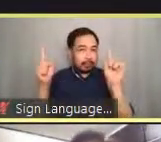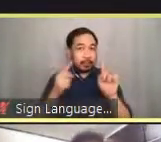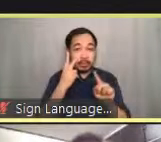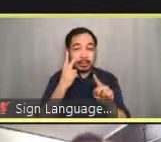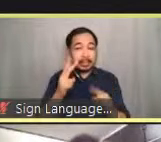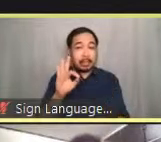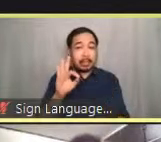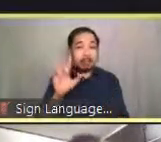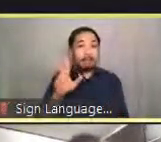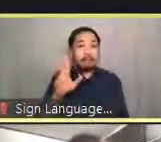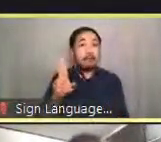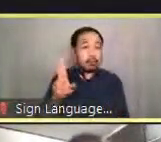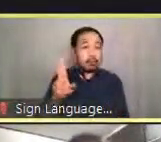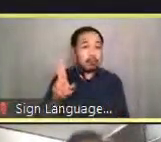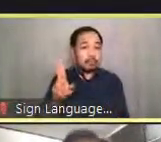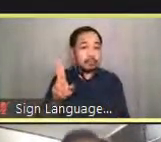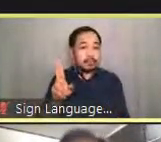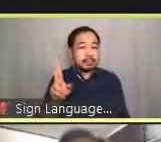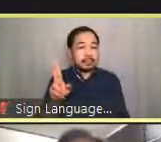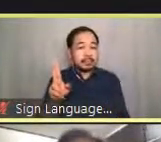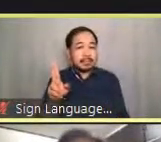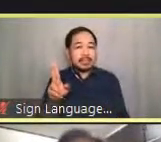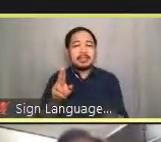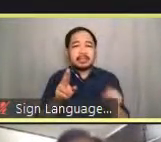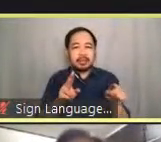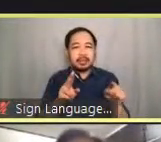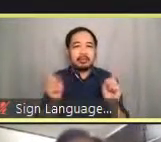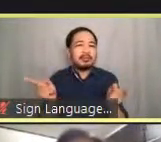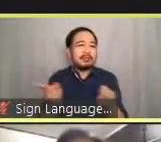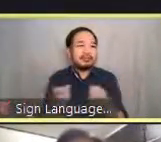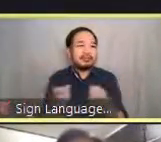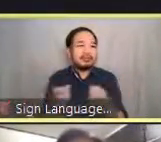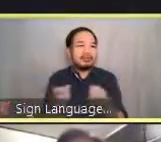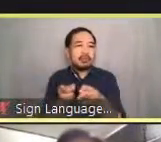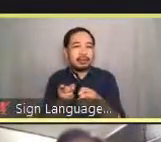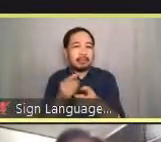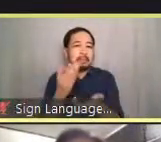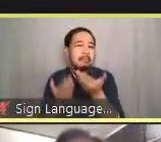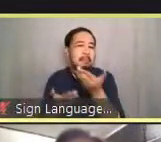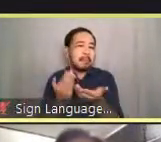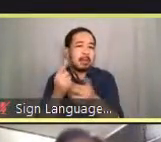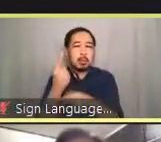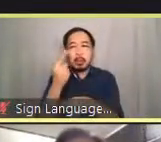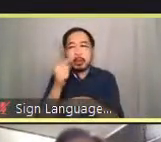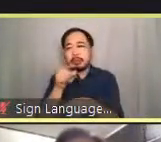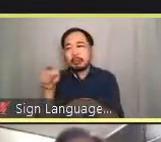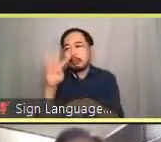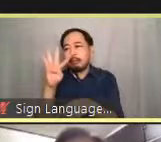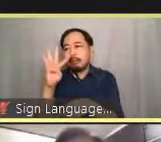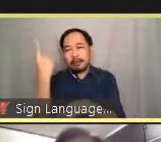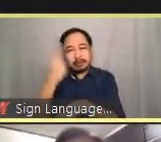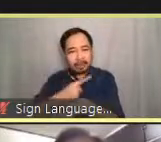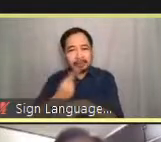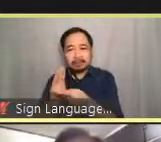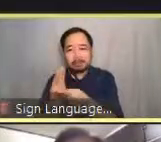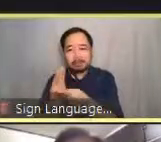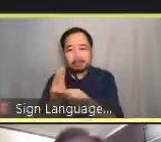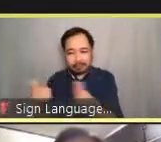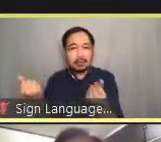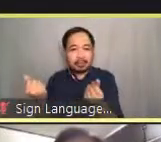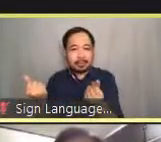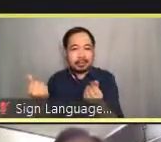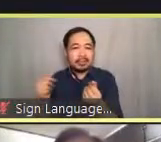usual flu lang, usually short lang yan. About 1 to 4 days lang. When you have symptoms, doon